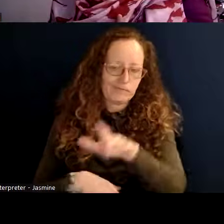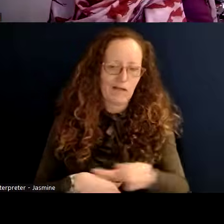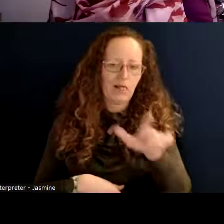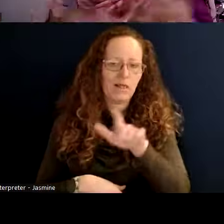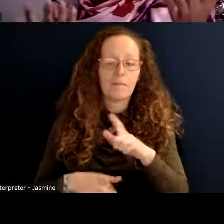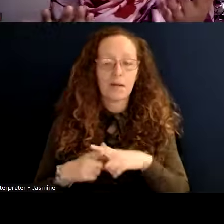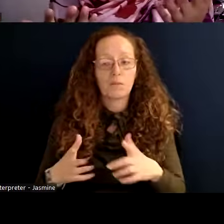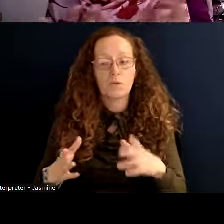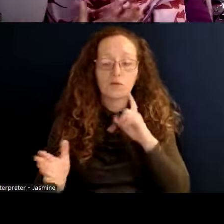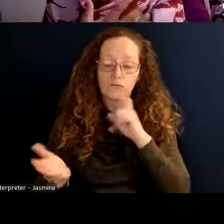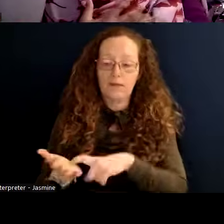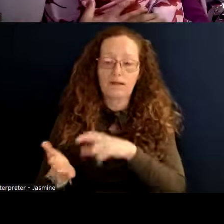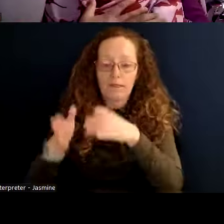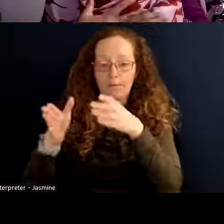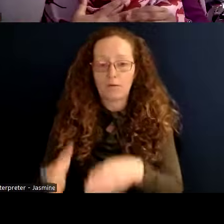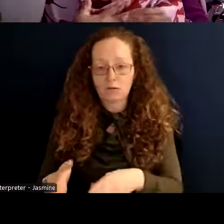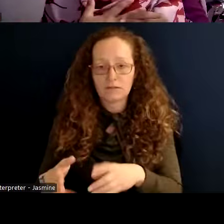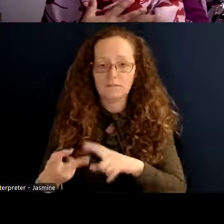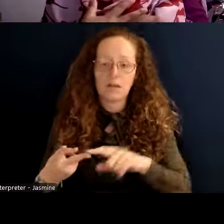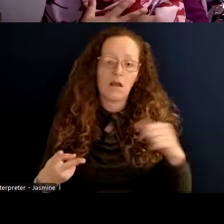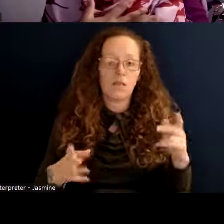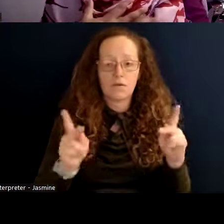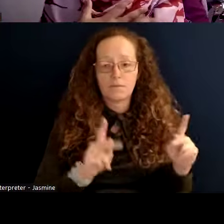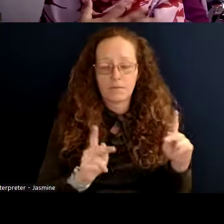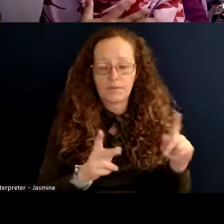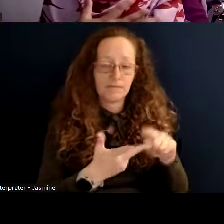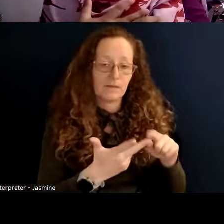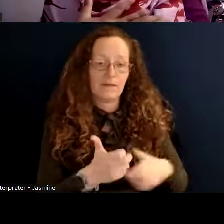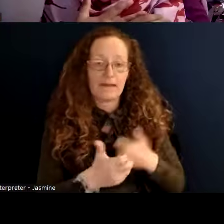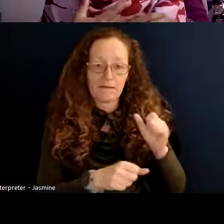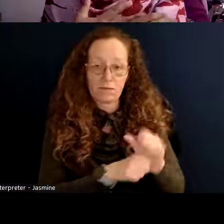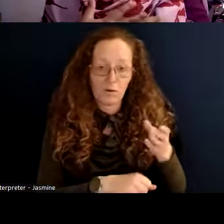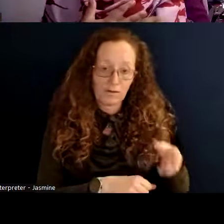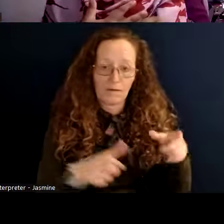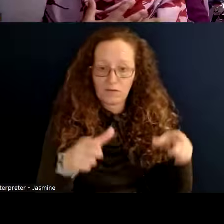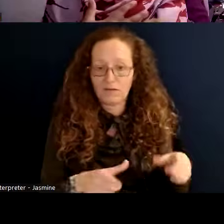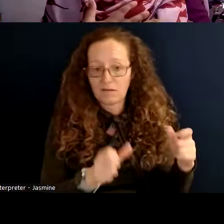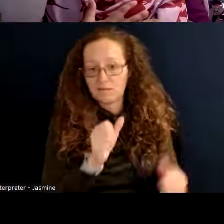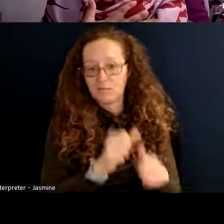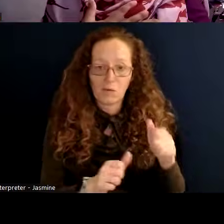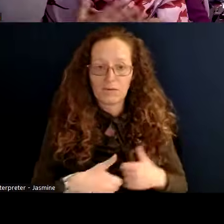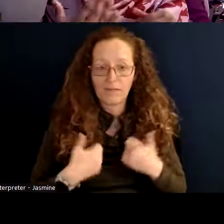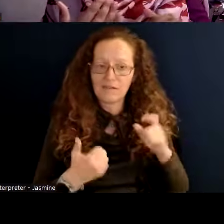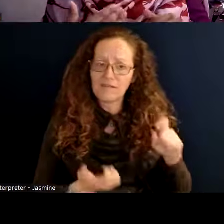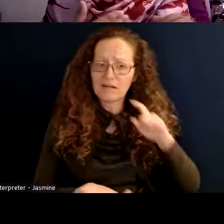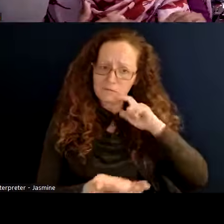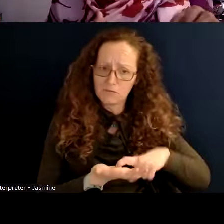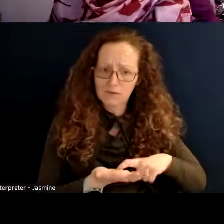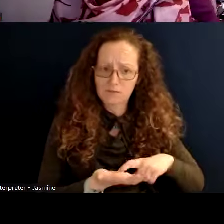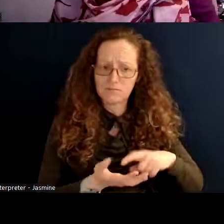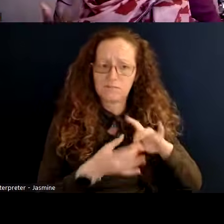Chowkidars who, like Najamuddin, have worked and lived at the site of Mohenjo-Daro for much of their life, warranting recognition within the history of the